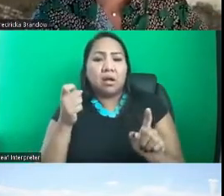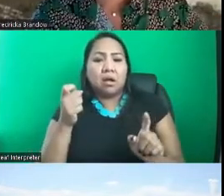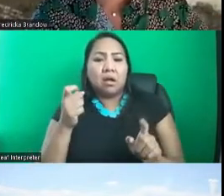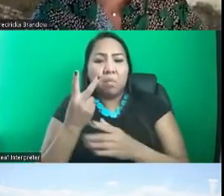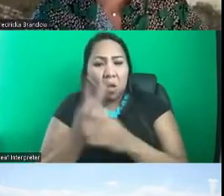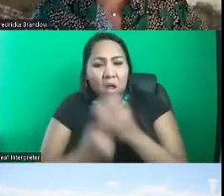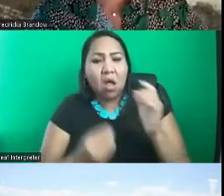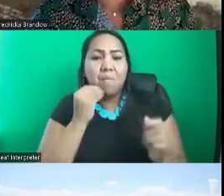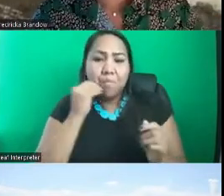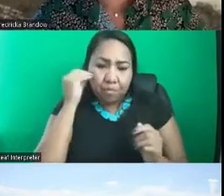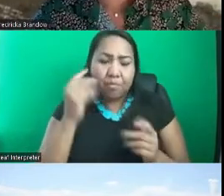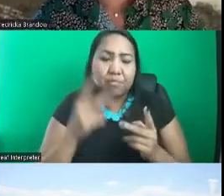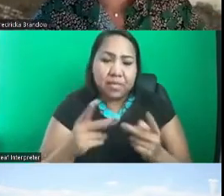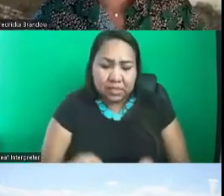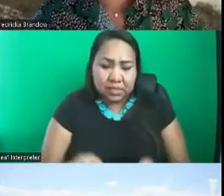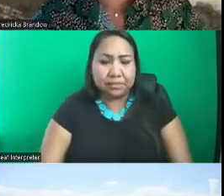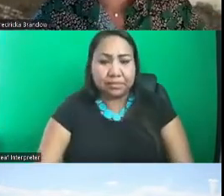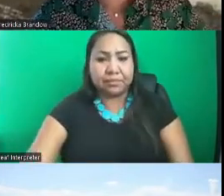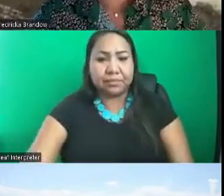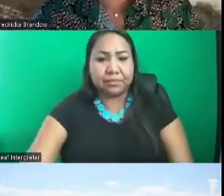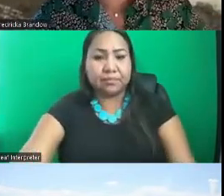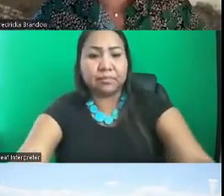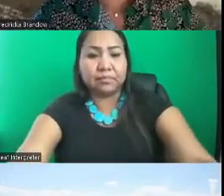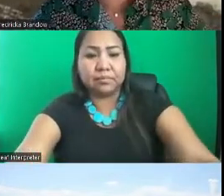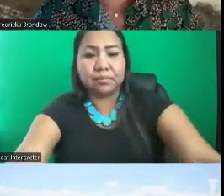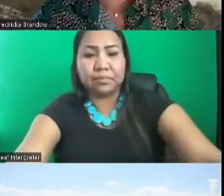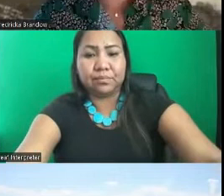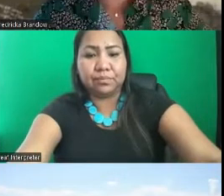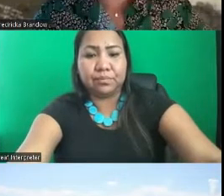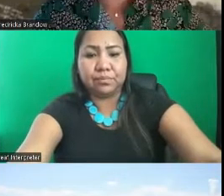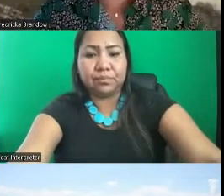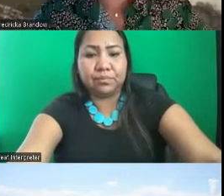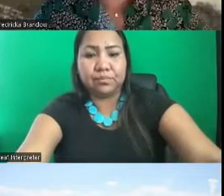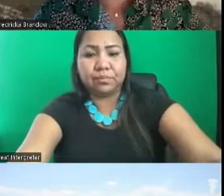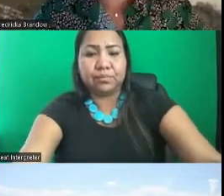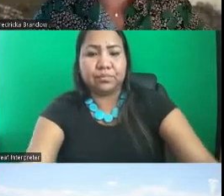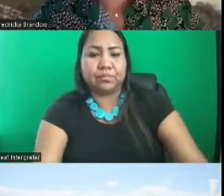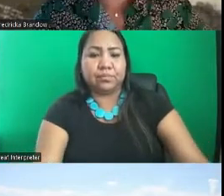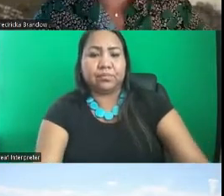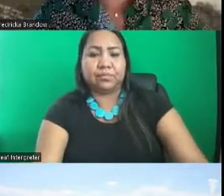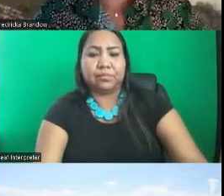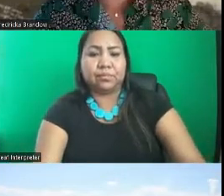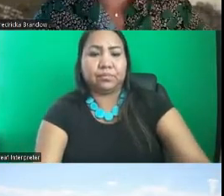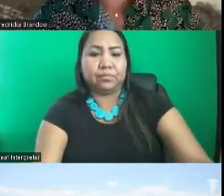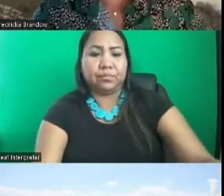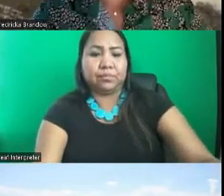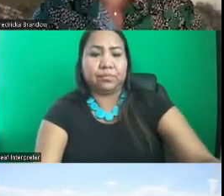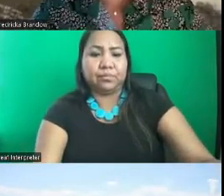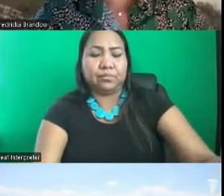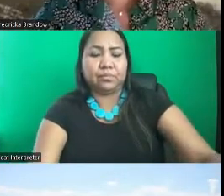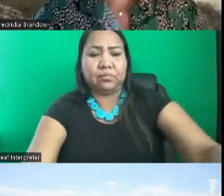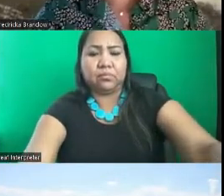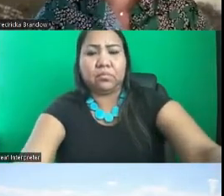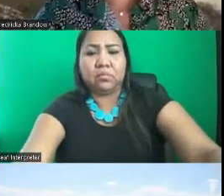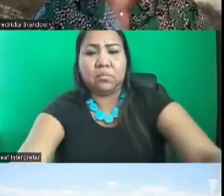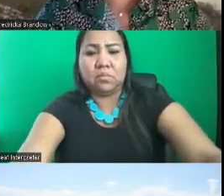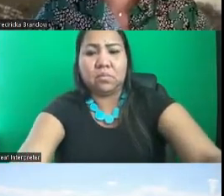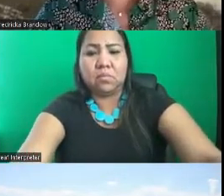about the significant stakeholders in our communities, which include parents,